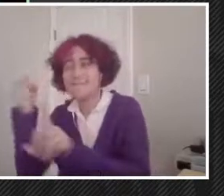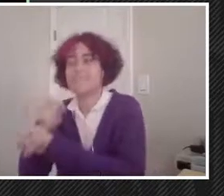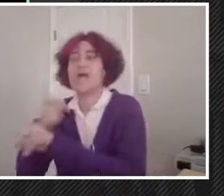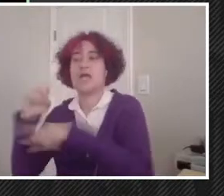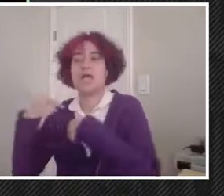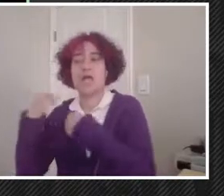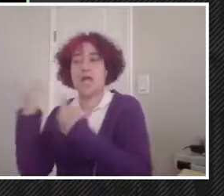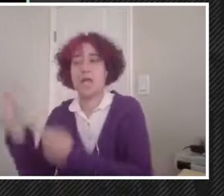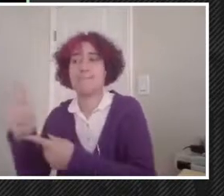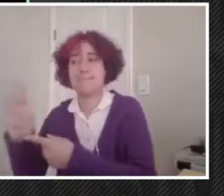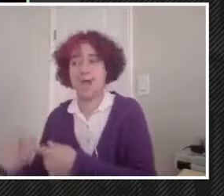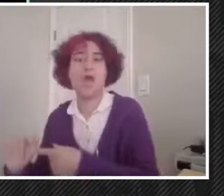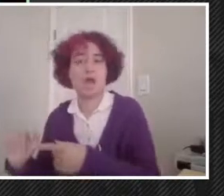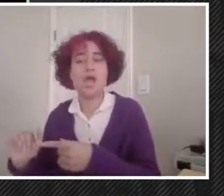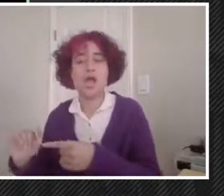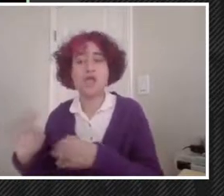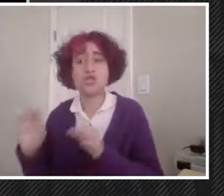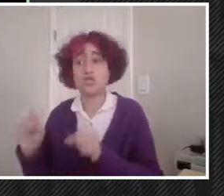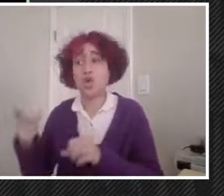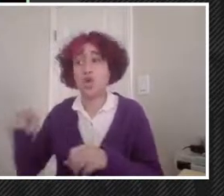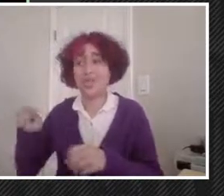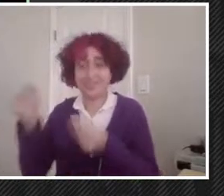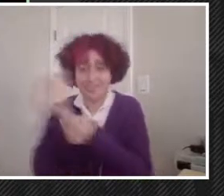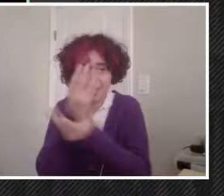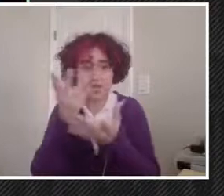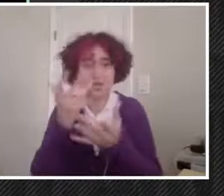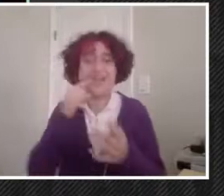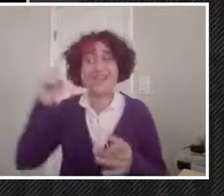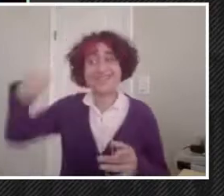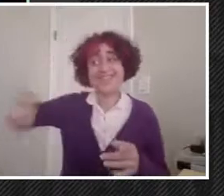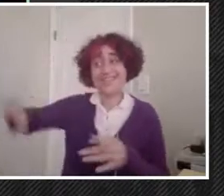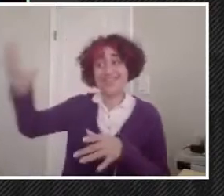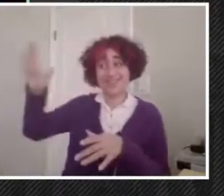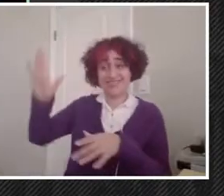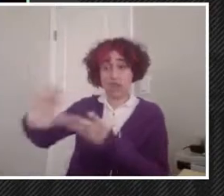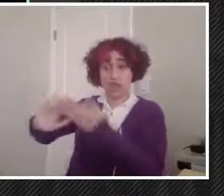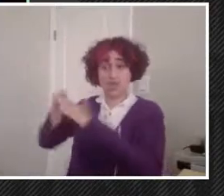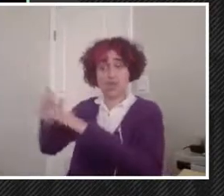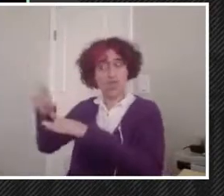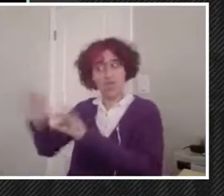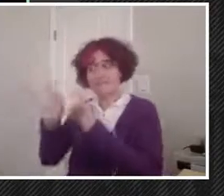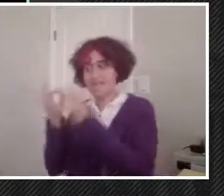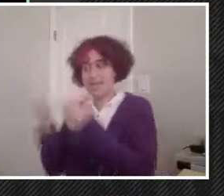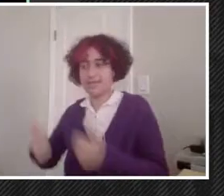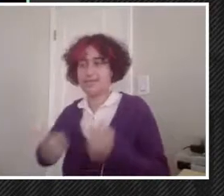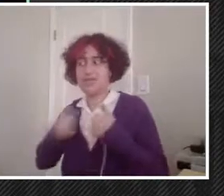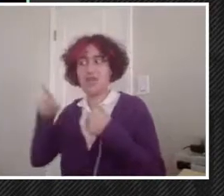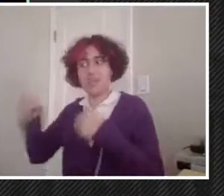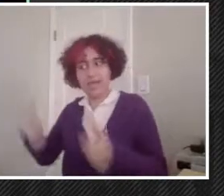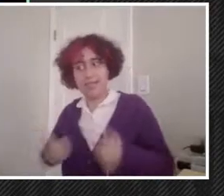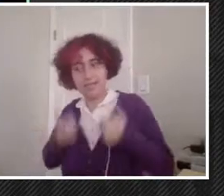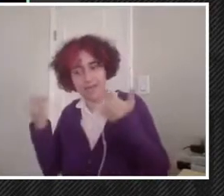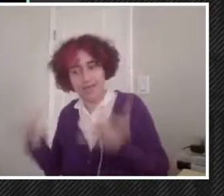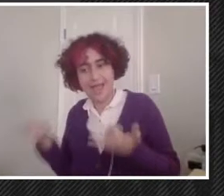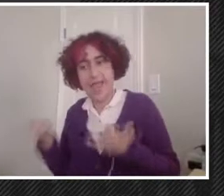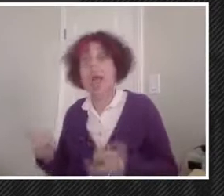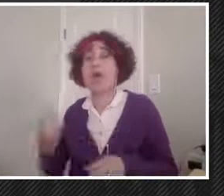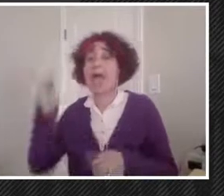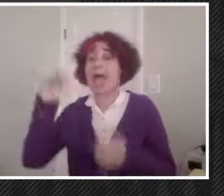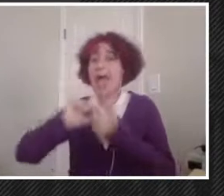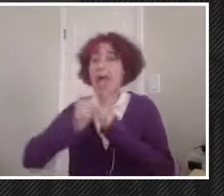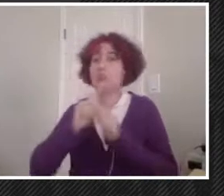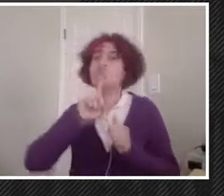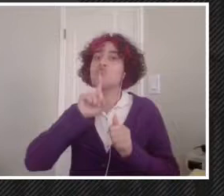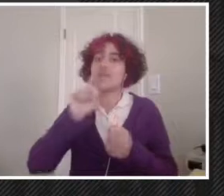their community. Again, they've lived there, their families have lived there, and how we're going to change that. Like Gary, why don't you